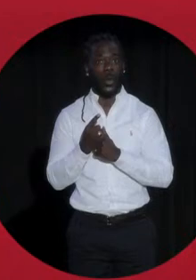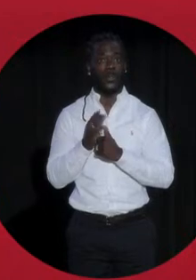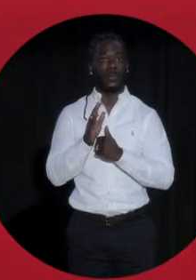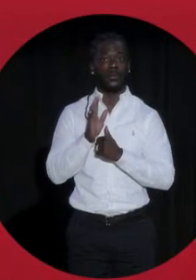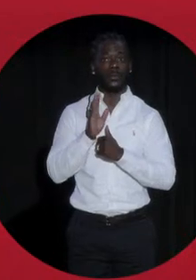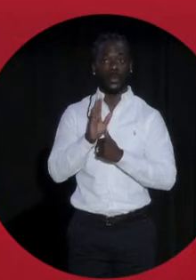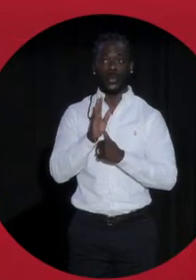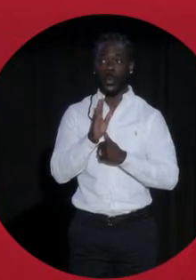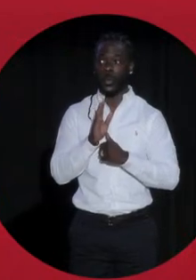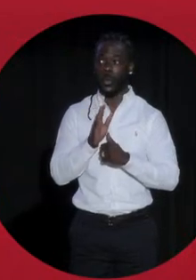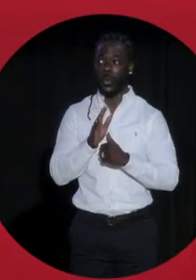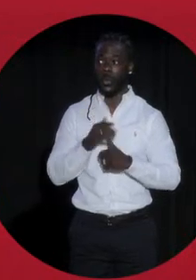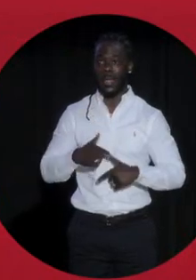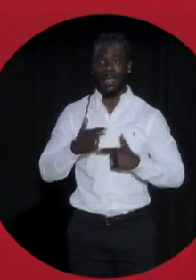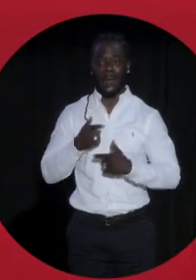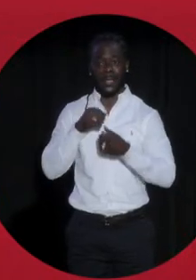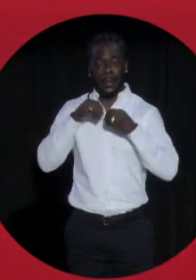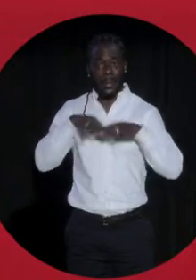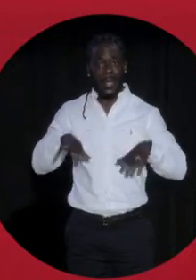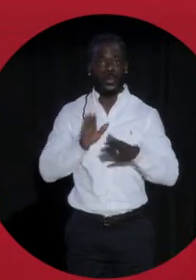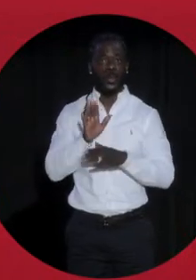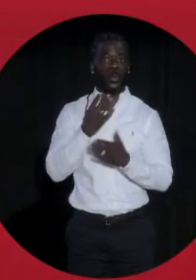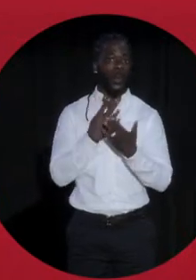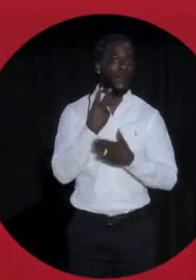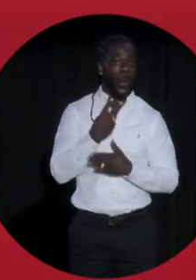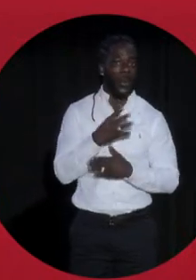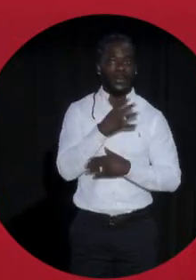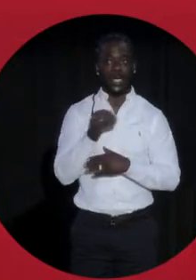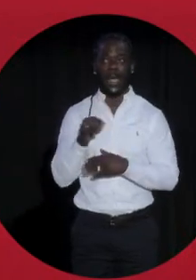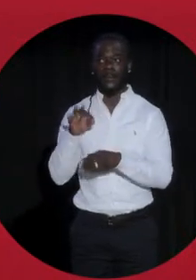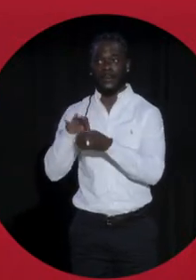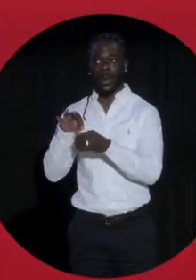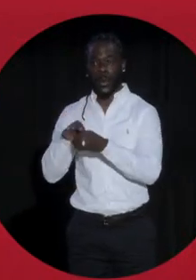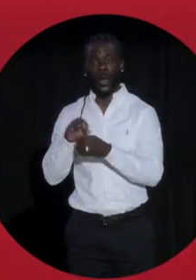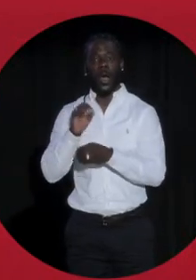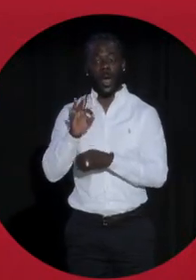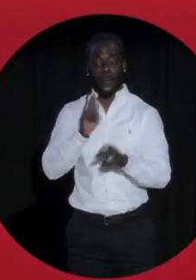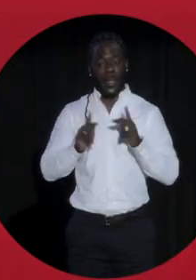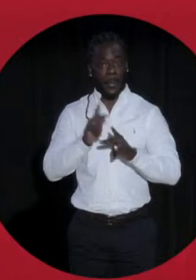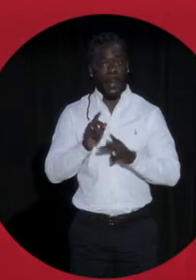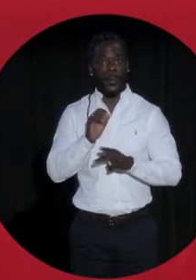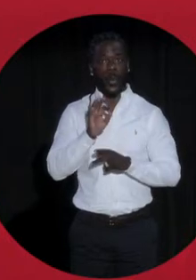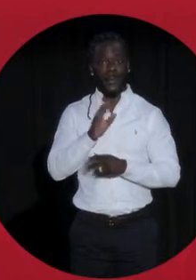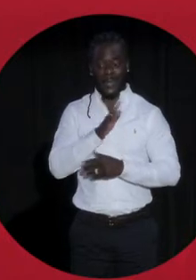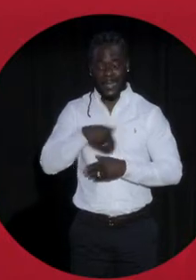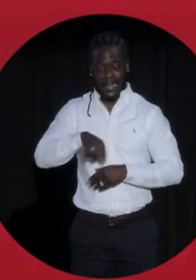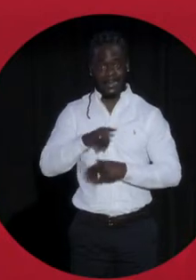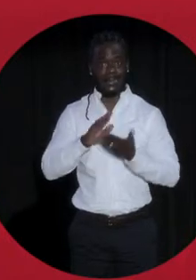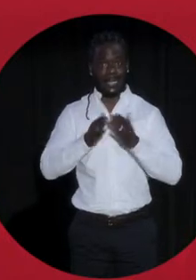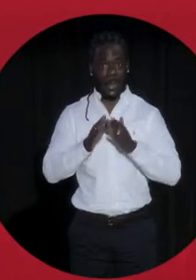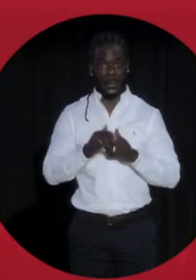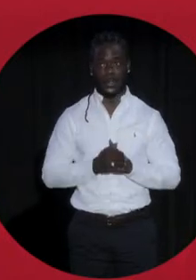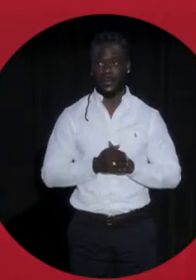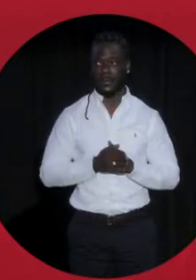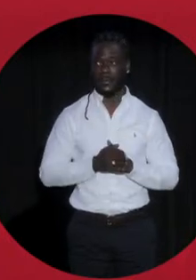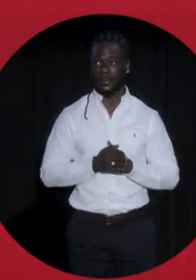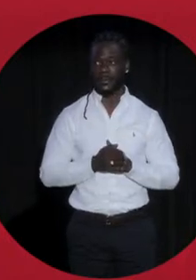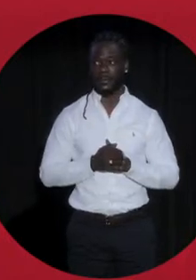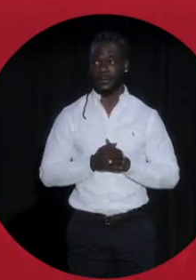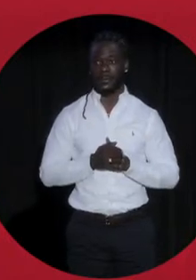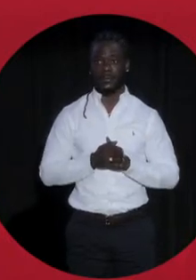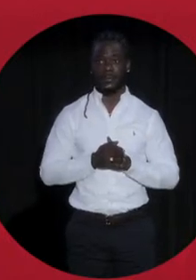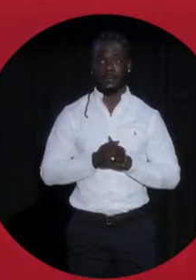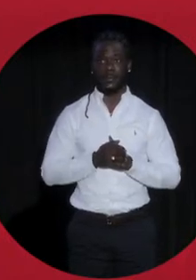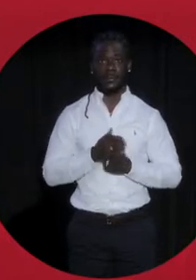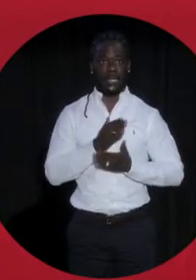has blessed through the voice and vote of the people of this county, some to begin